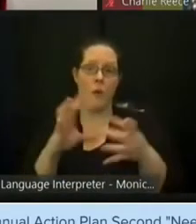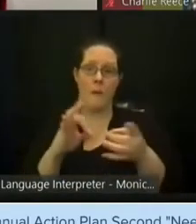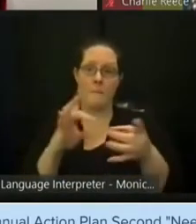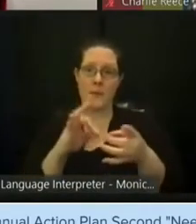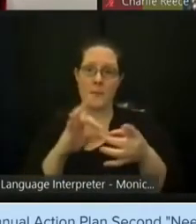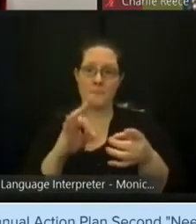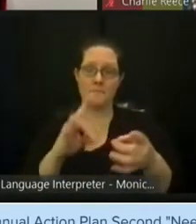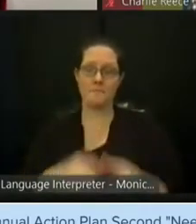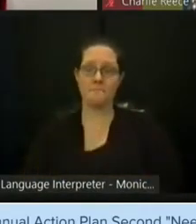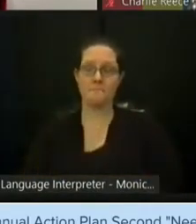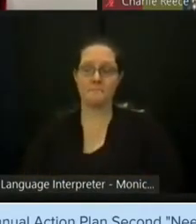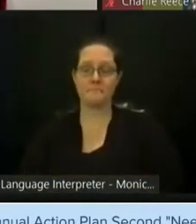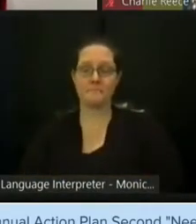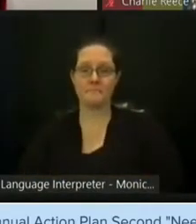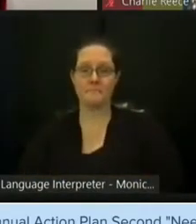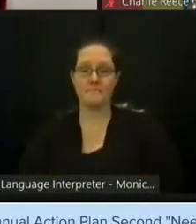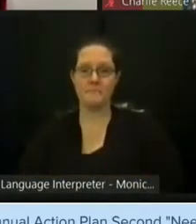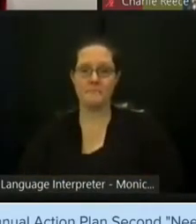this item?